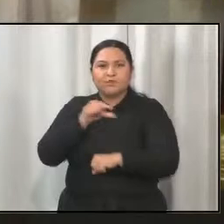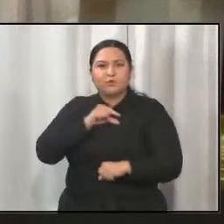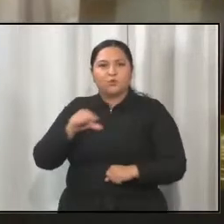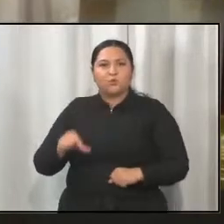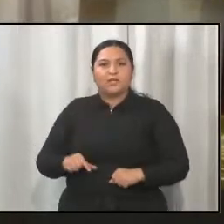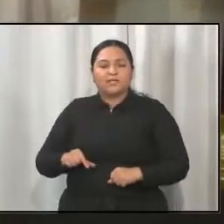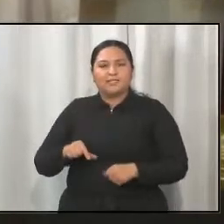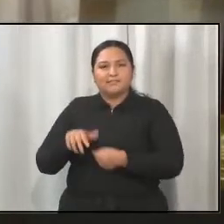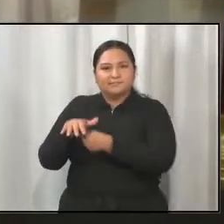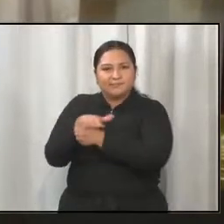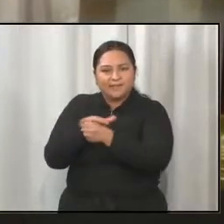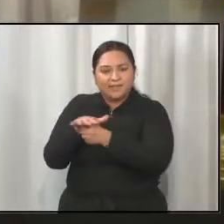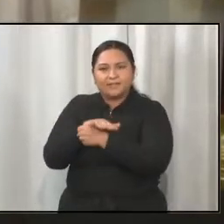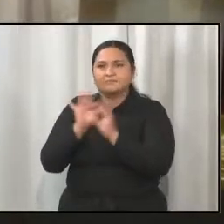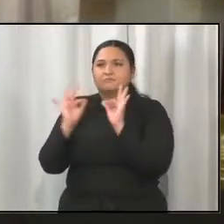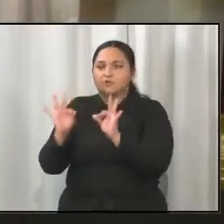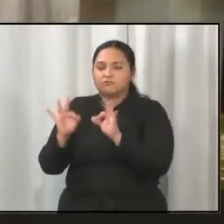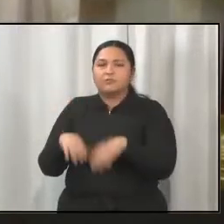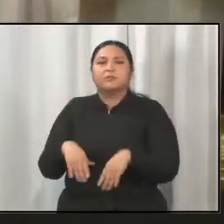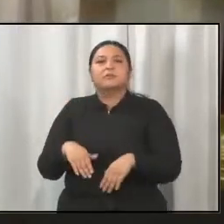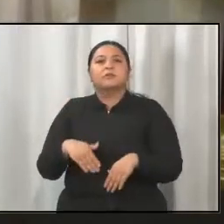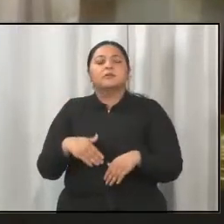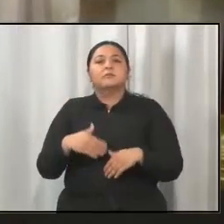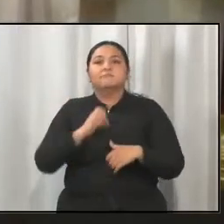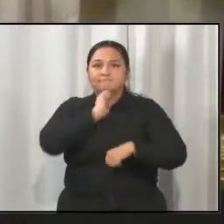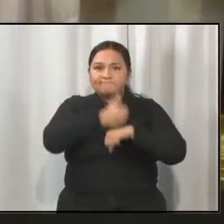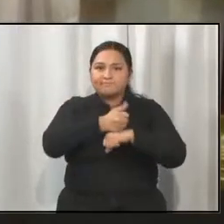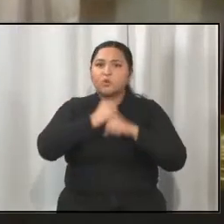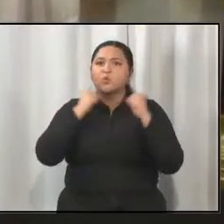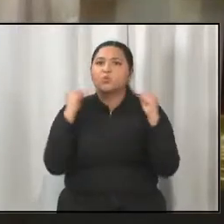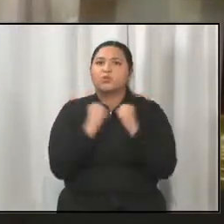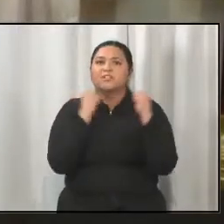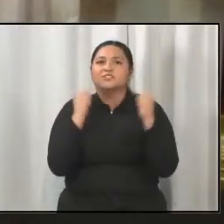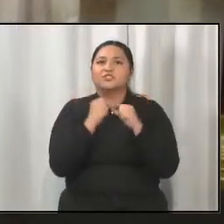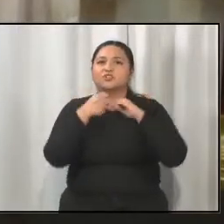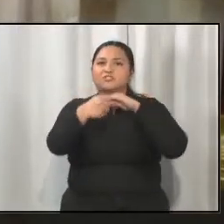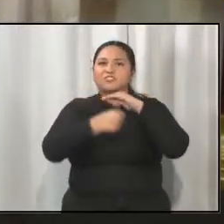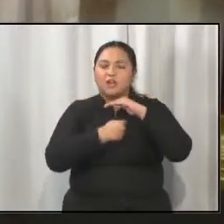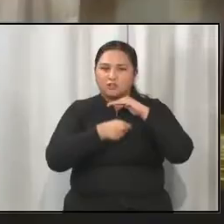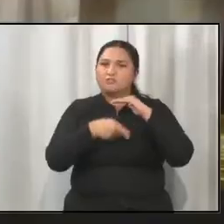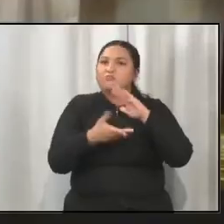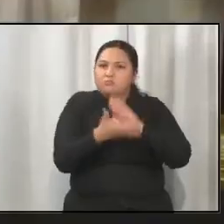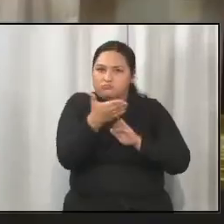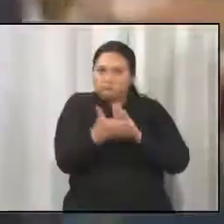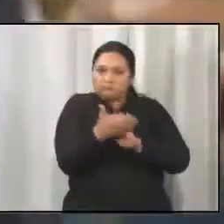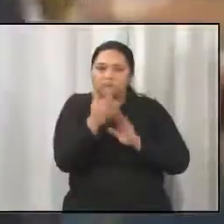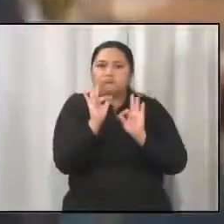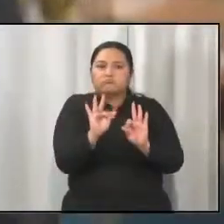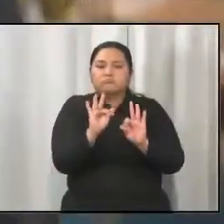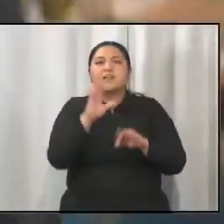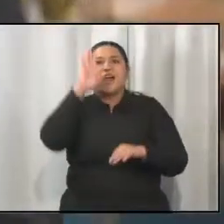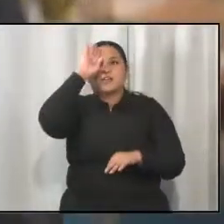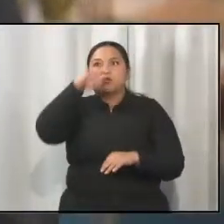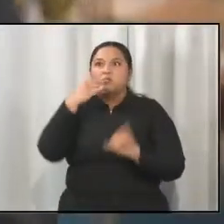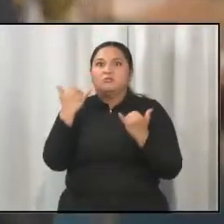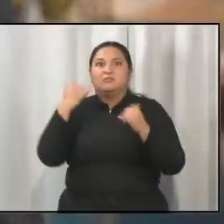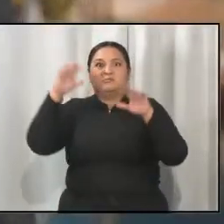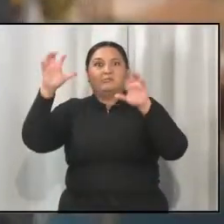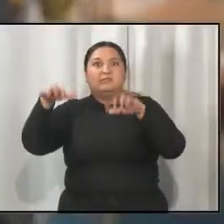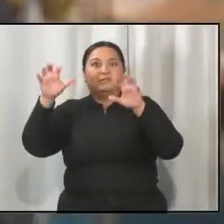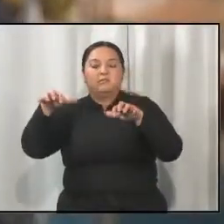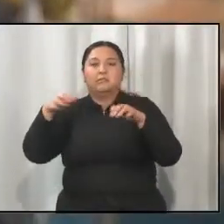We have, our winter shelter operating, and we know that it's raining, so we have our warming